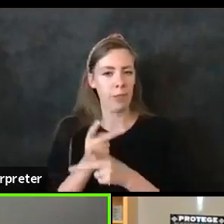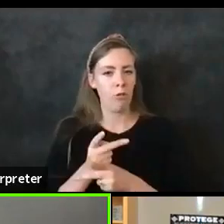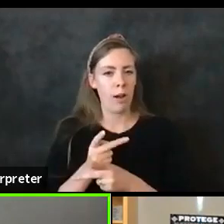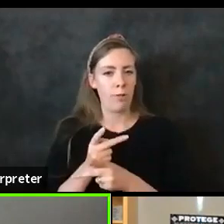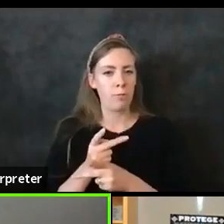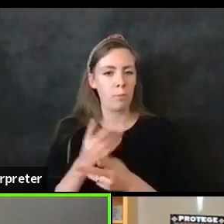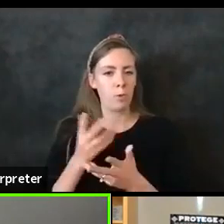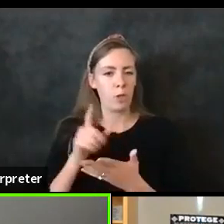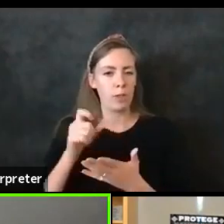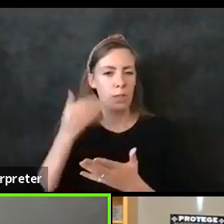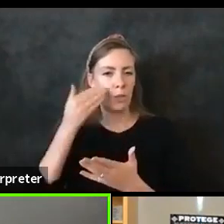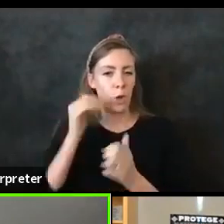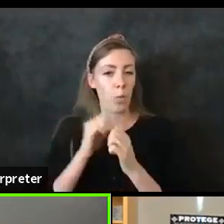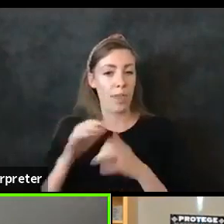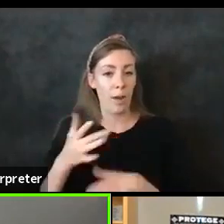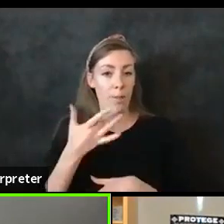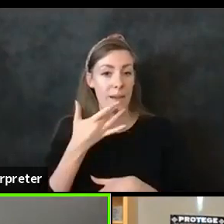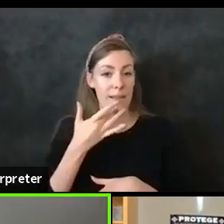biases.